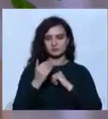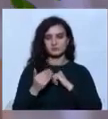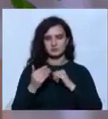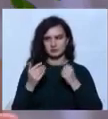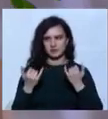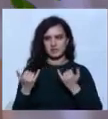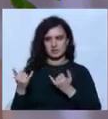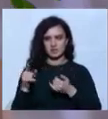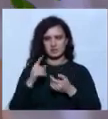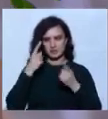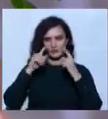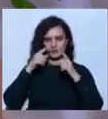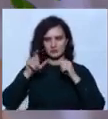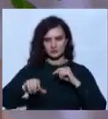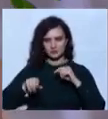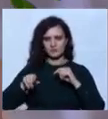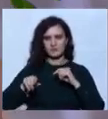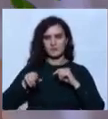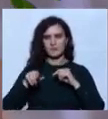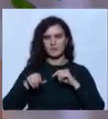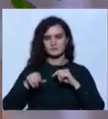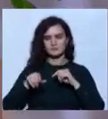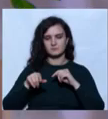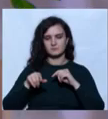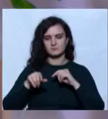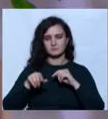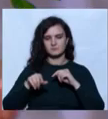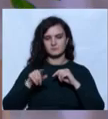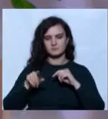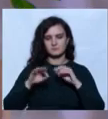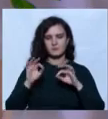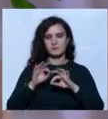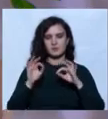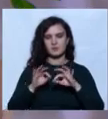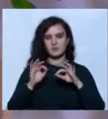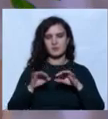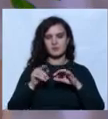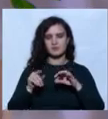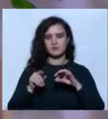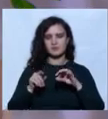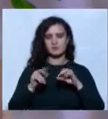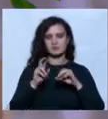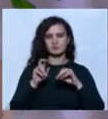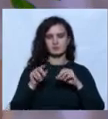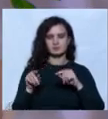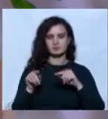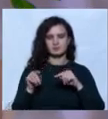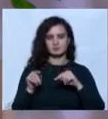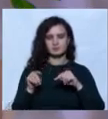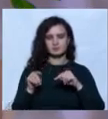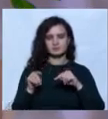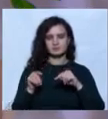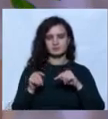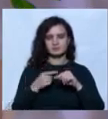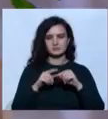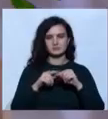modest narrator, his style of telling us the story. He never boasts, he never brags